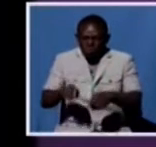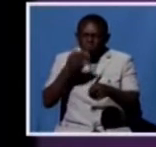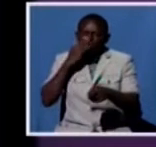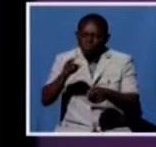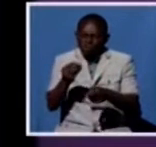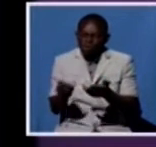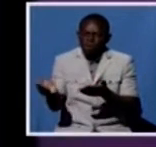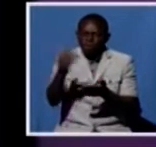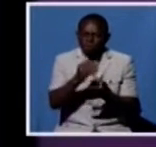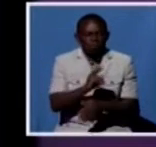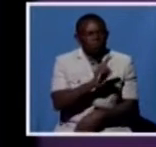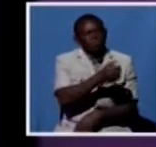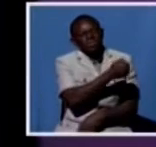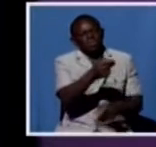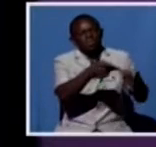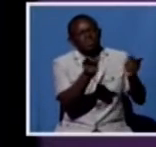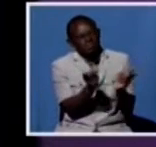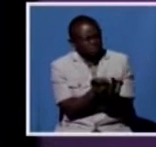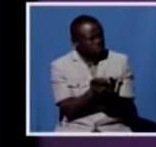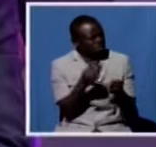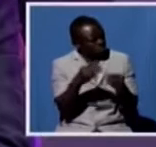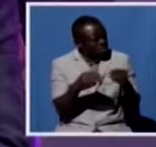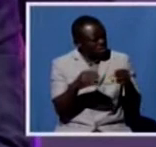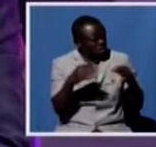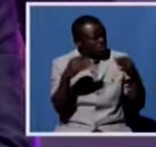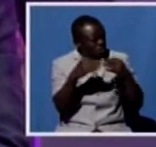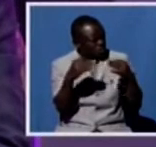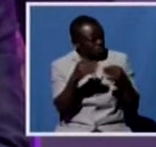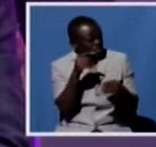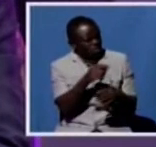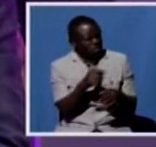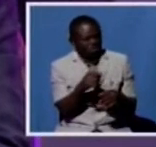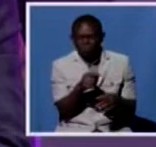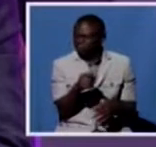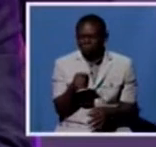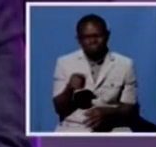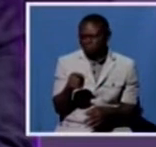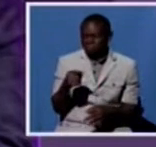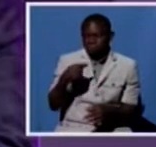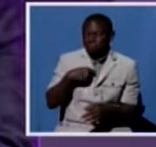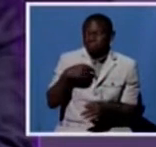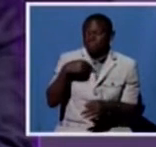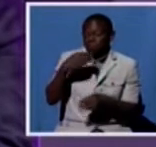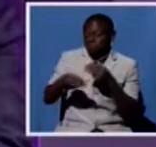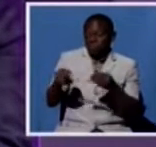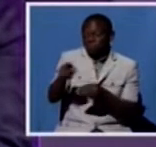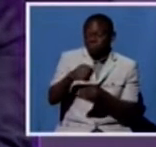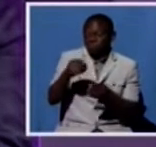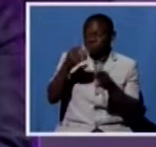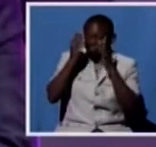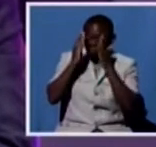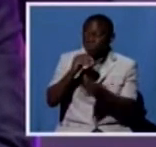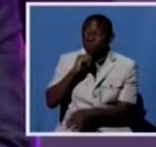You decide you're going to take the money elsewhere where the money is not being. No, I'm not saying that we ignore those sections. We have to make sure that those sections are kept